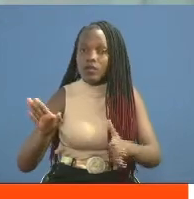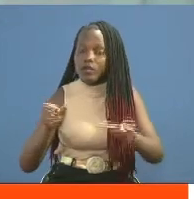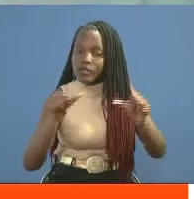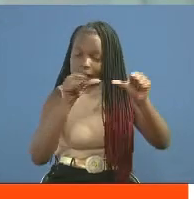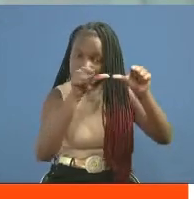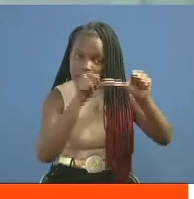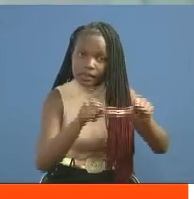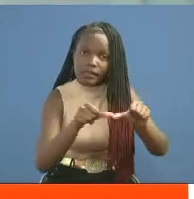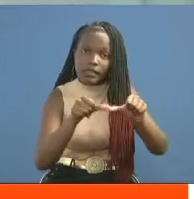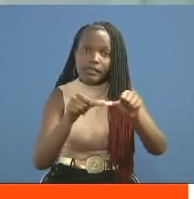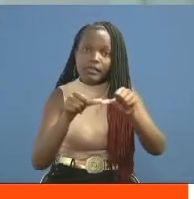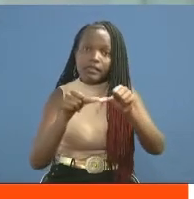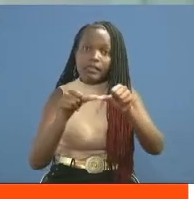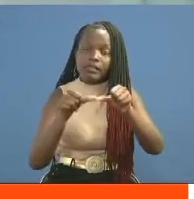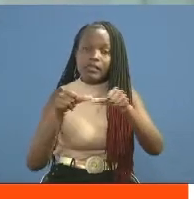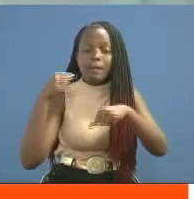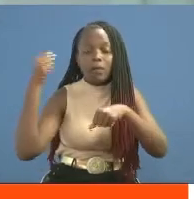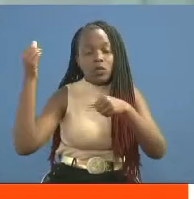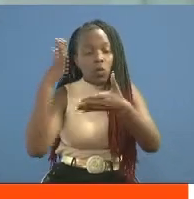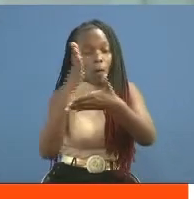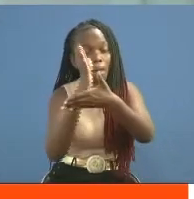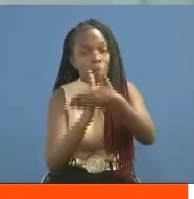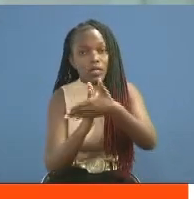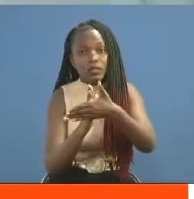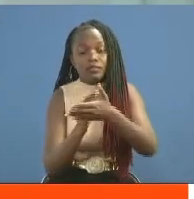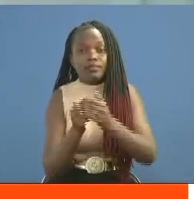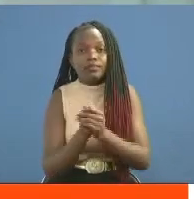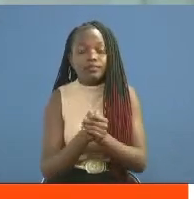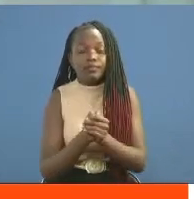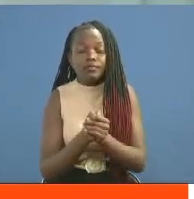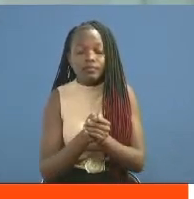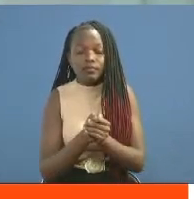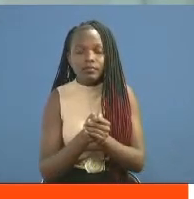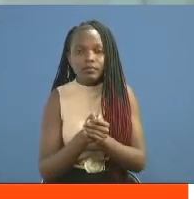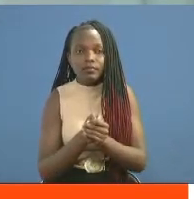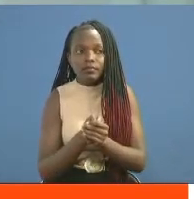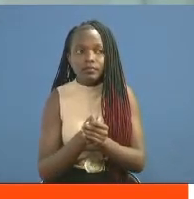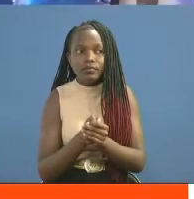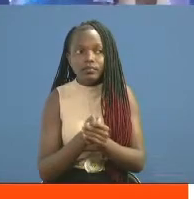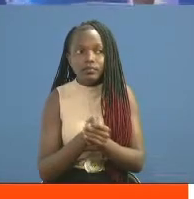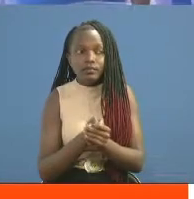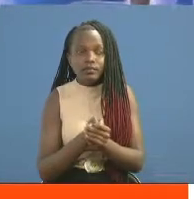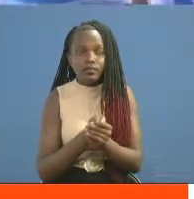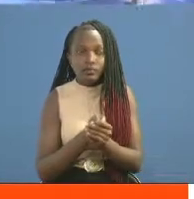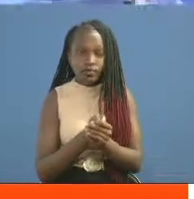own political party by June this year. Our reporter with more.